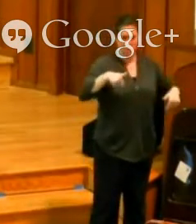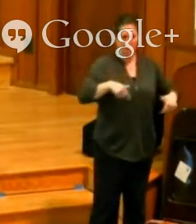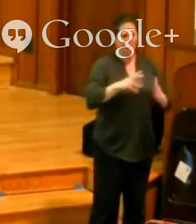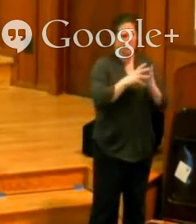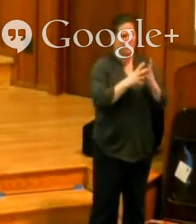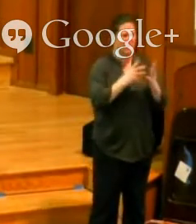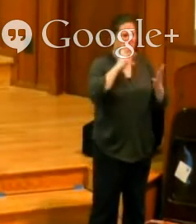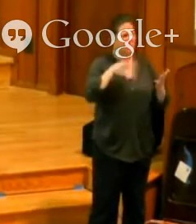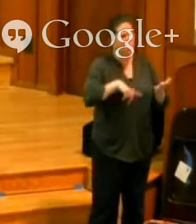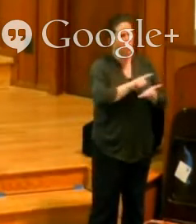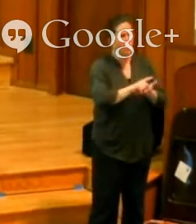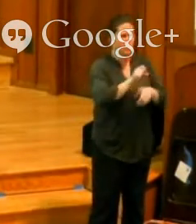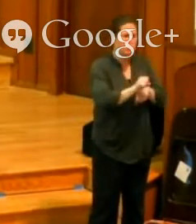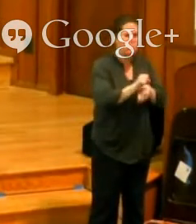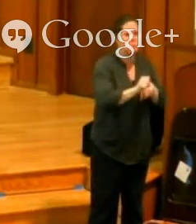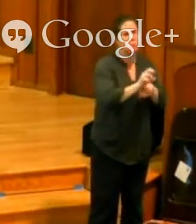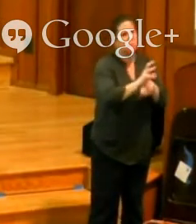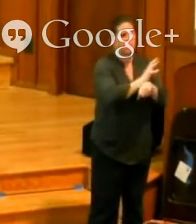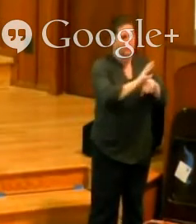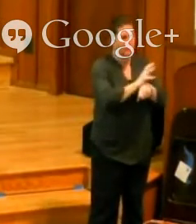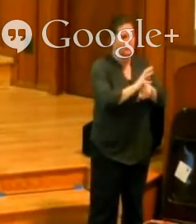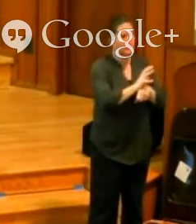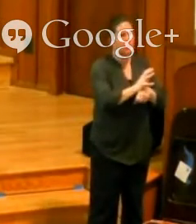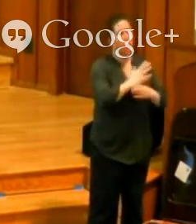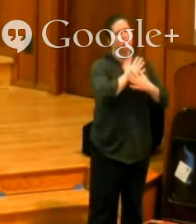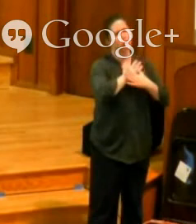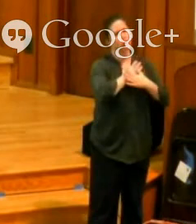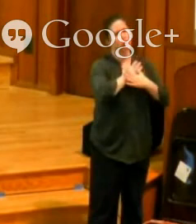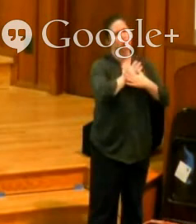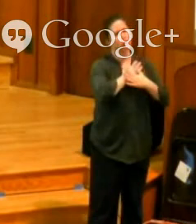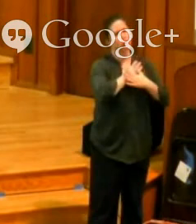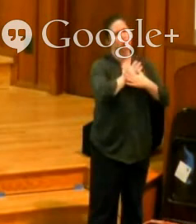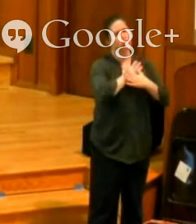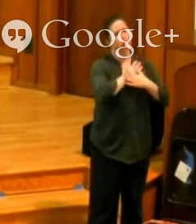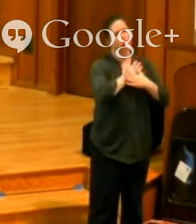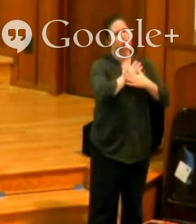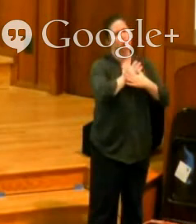schedules to come together and take a rest from the burdens